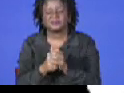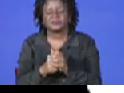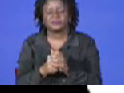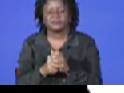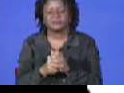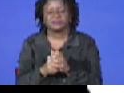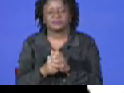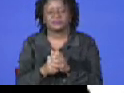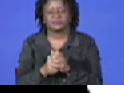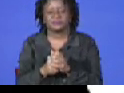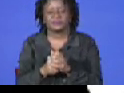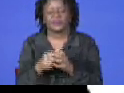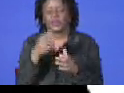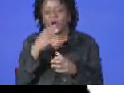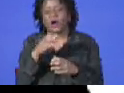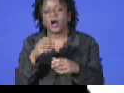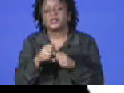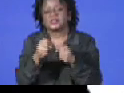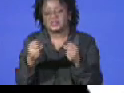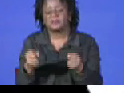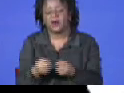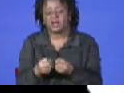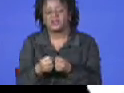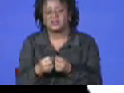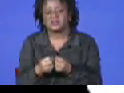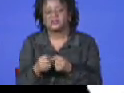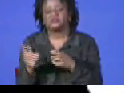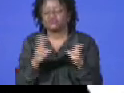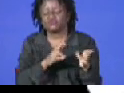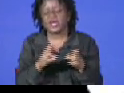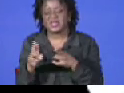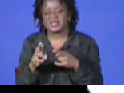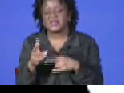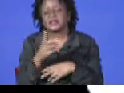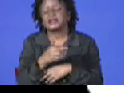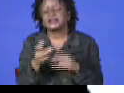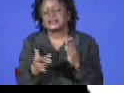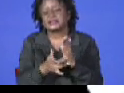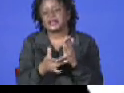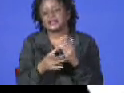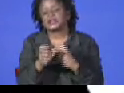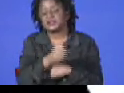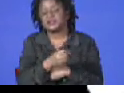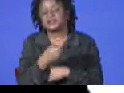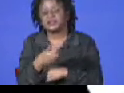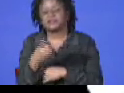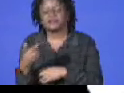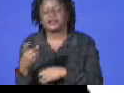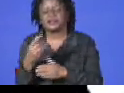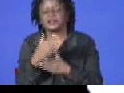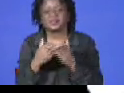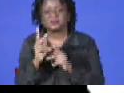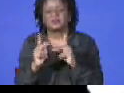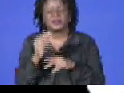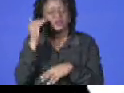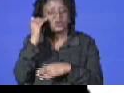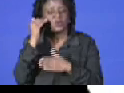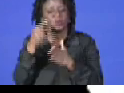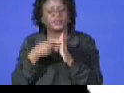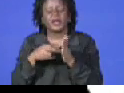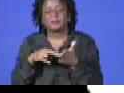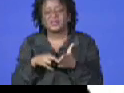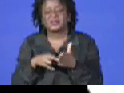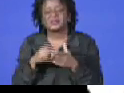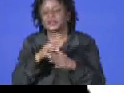manage, hotspot ready. Some people know what that means. Which means they don't need the internet.